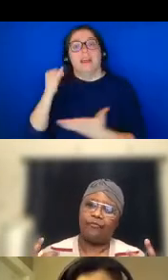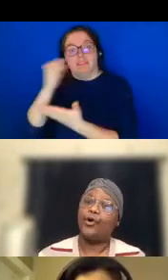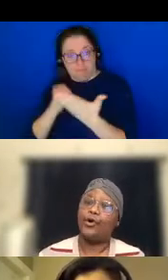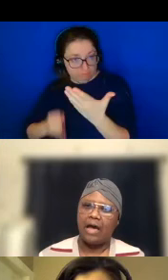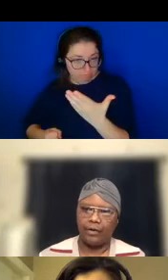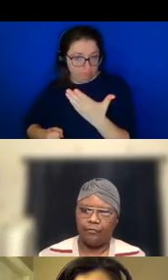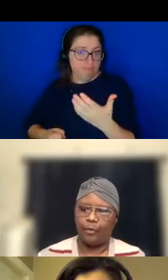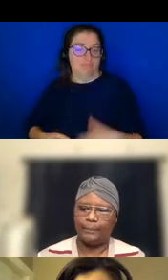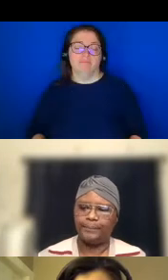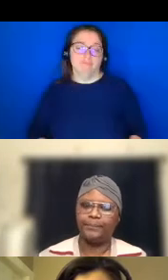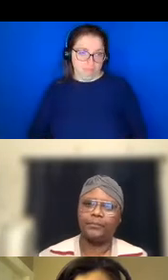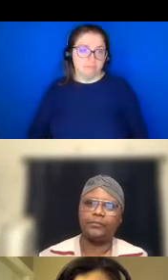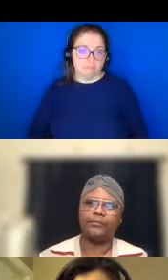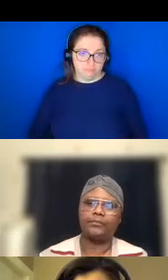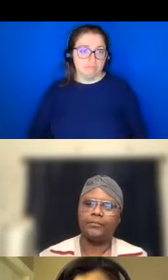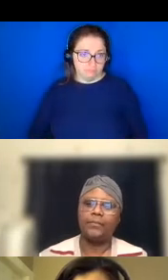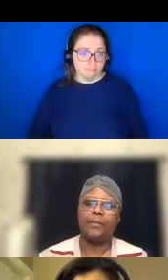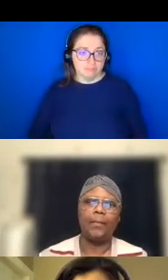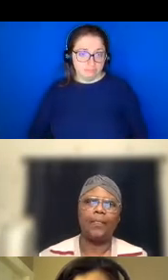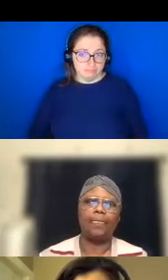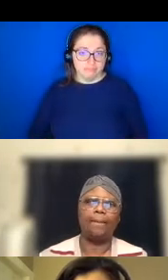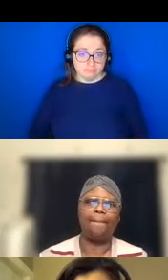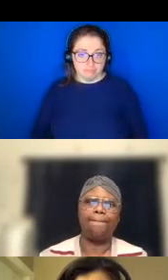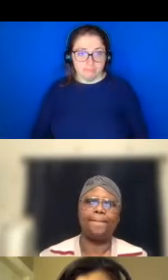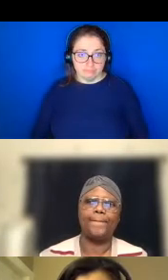in photographic form.